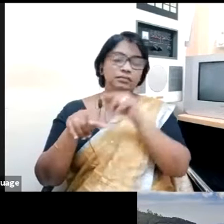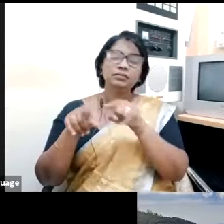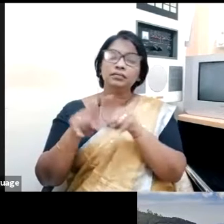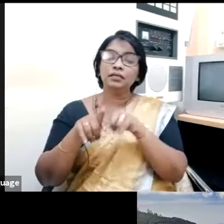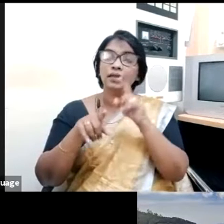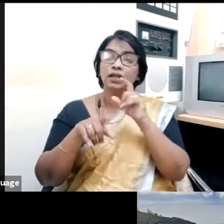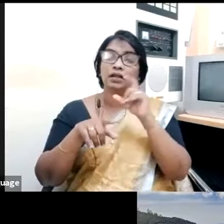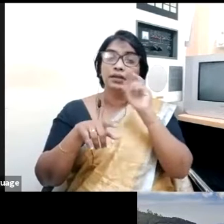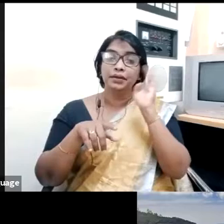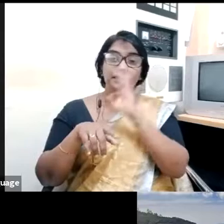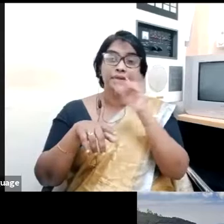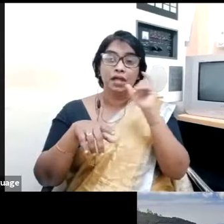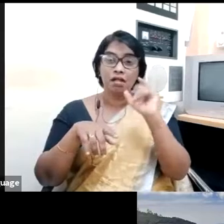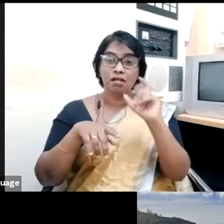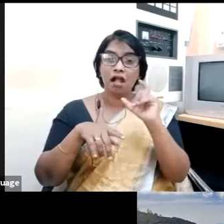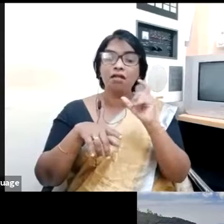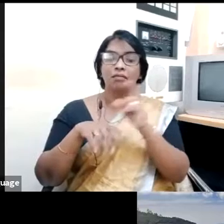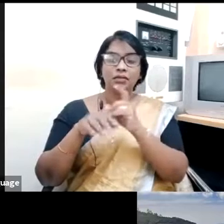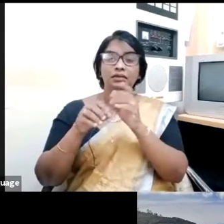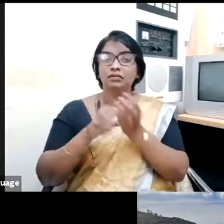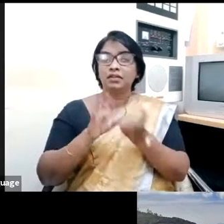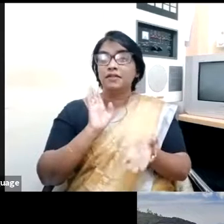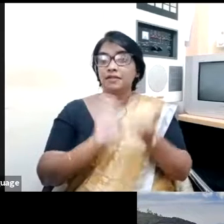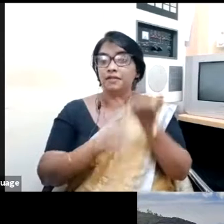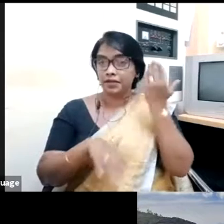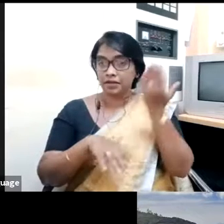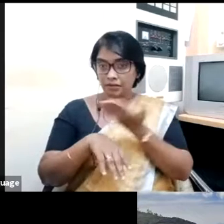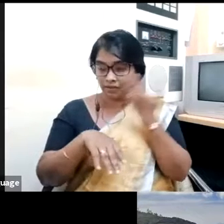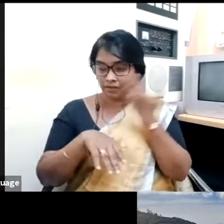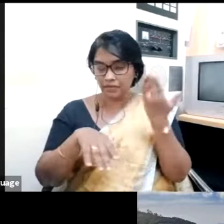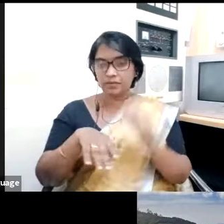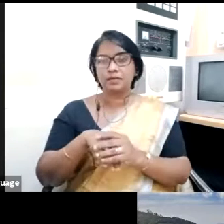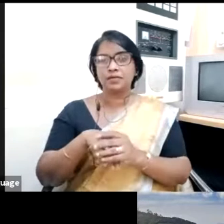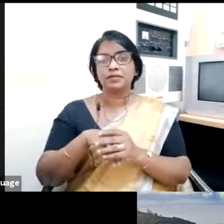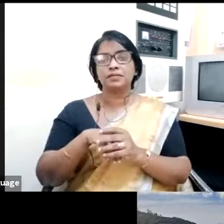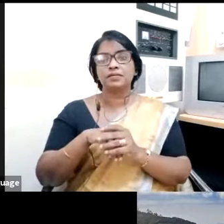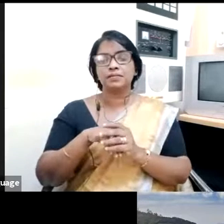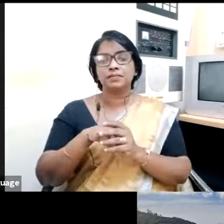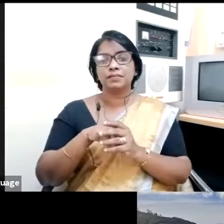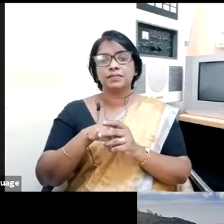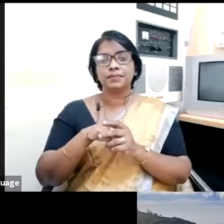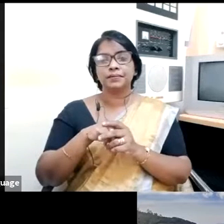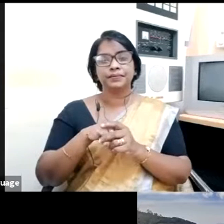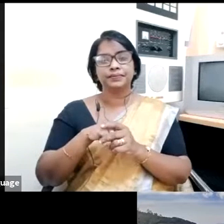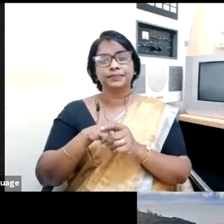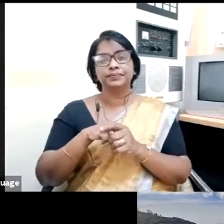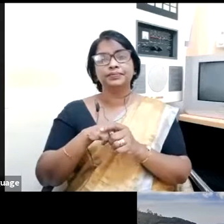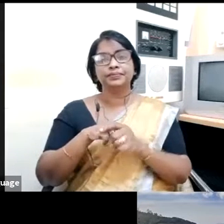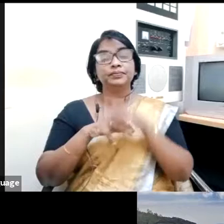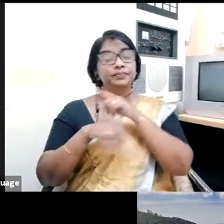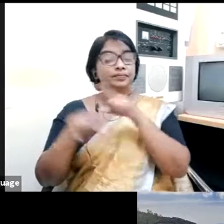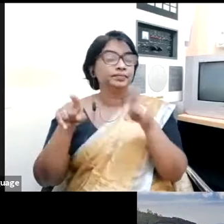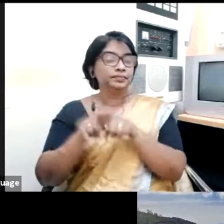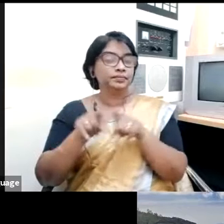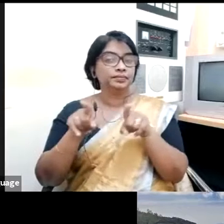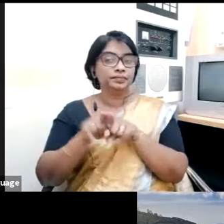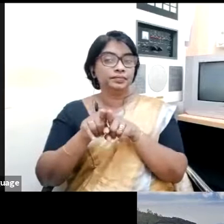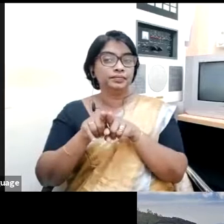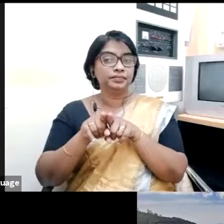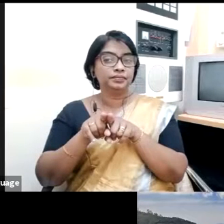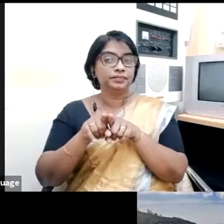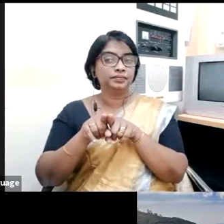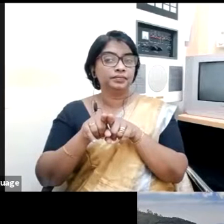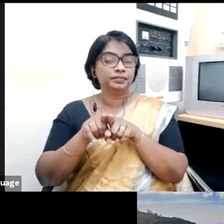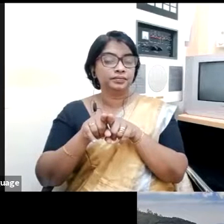that it will increase the tea yields. So, so we have to be very,